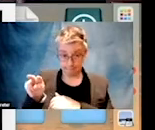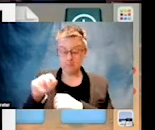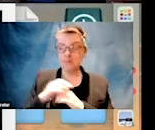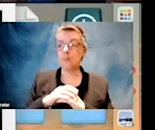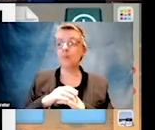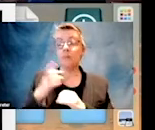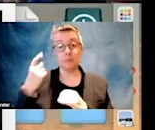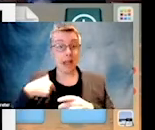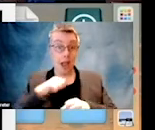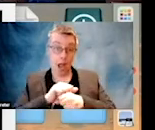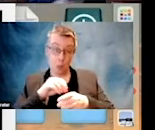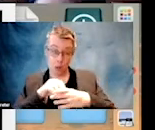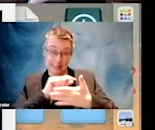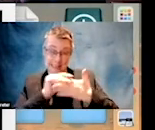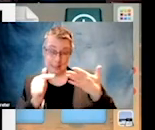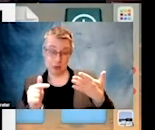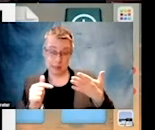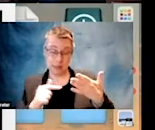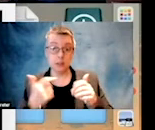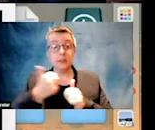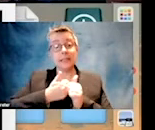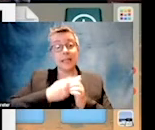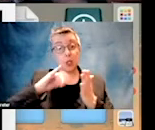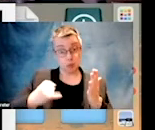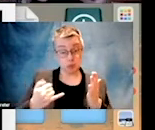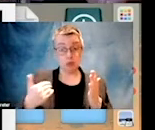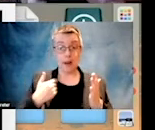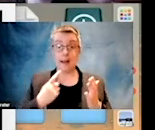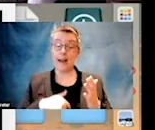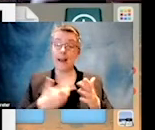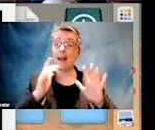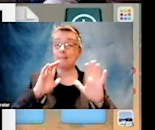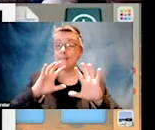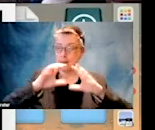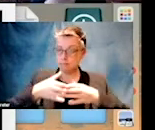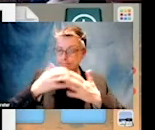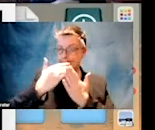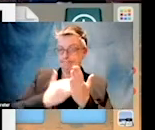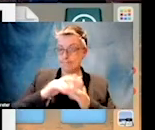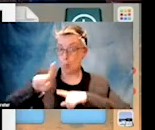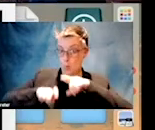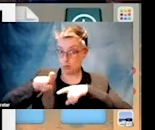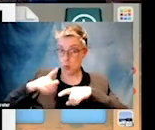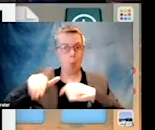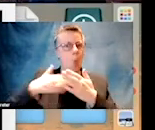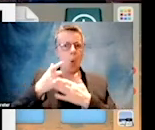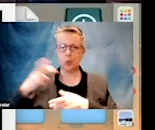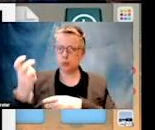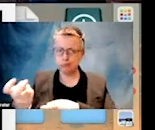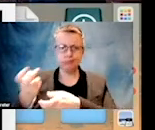I work in series. So each project has a set of questions that I ask all of the participants